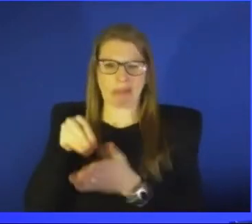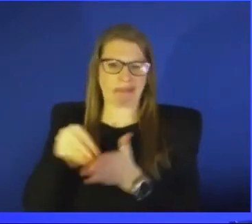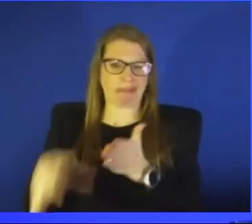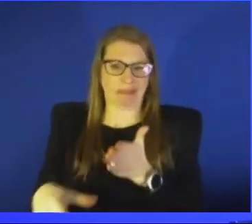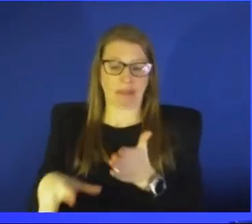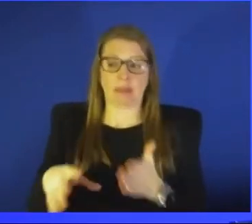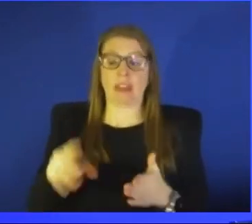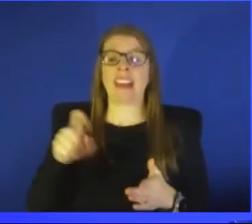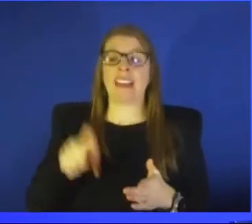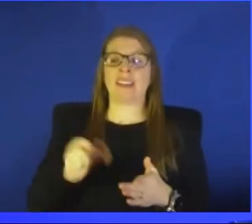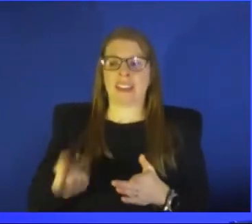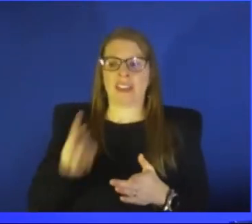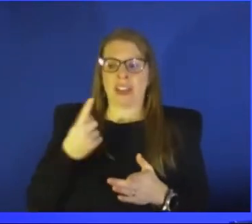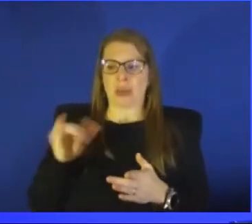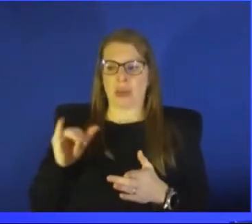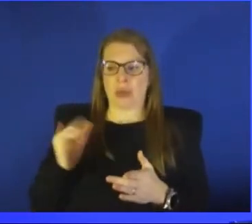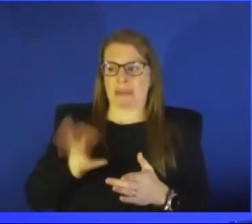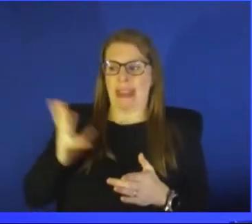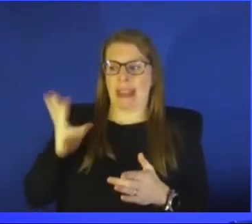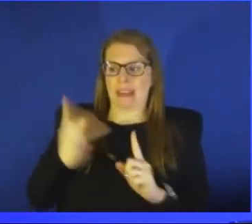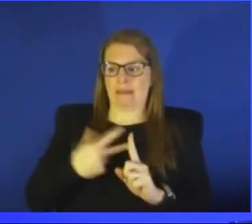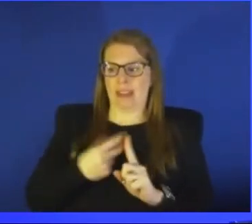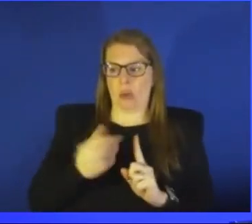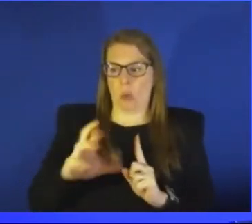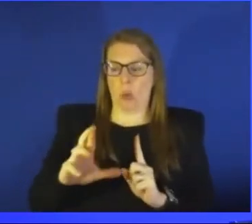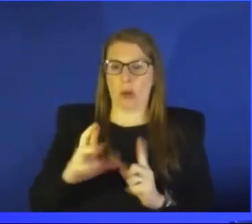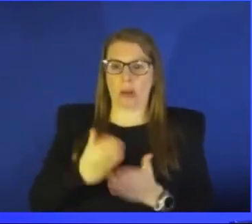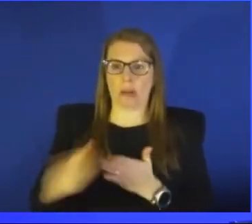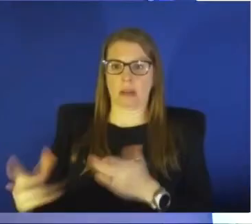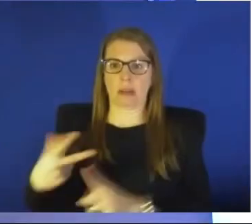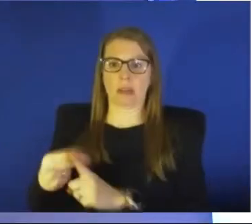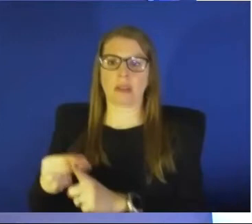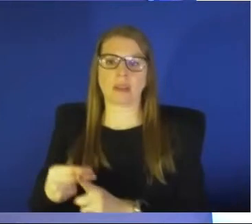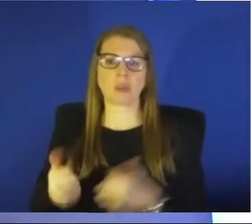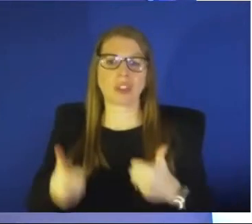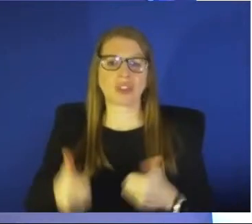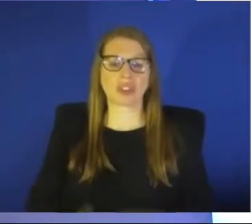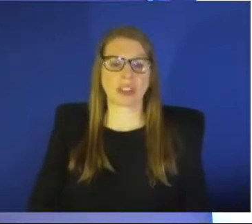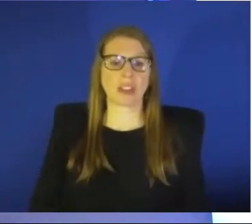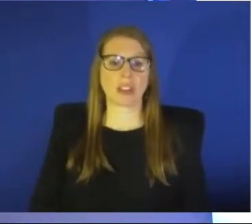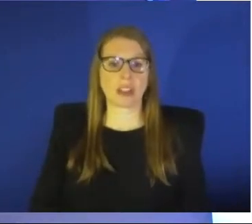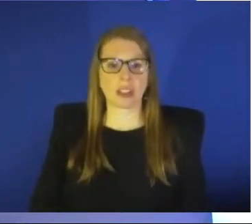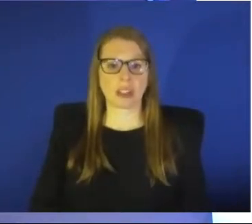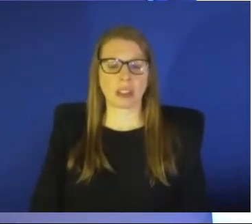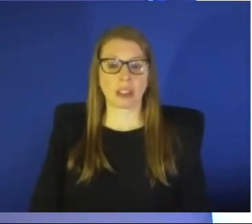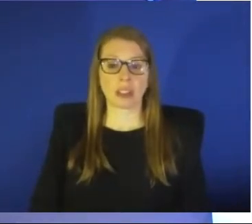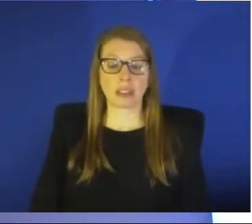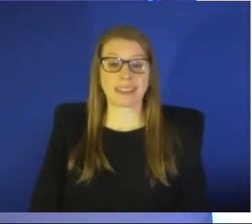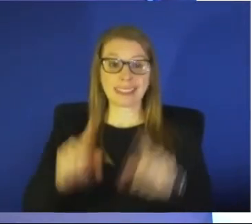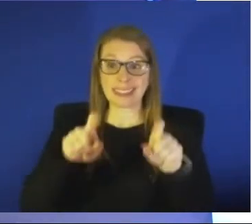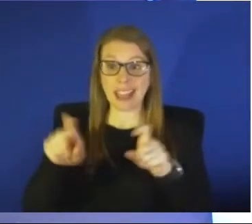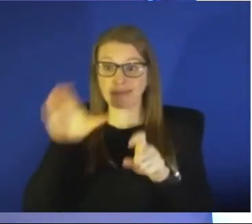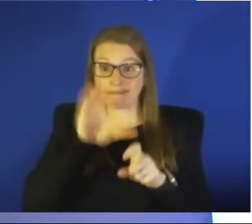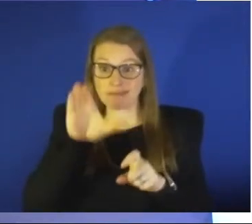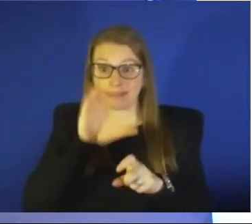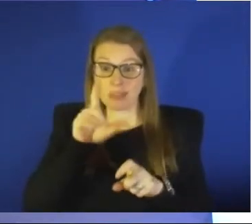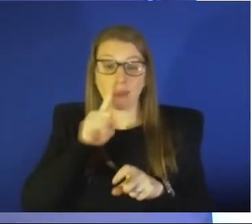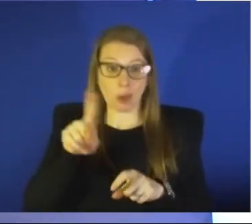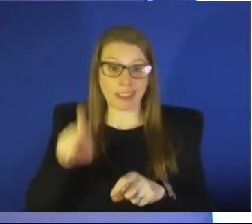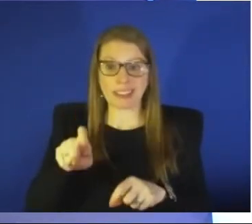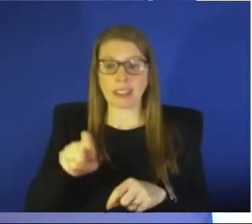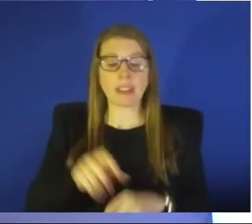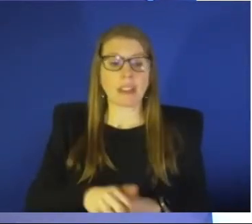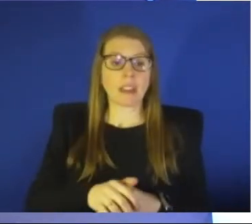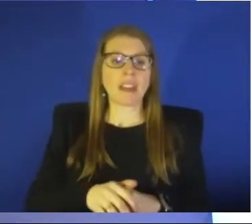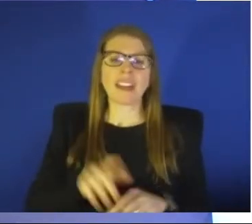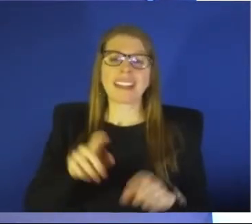in the past, or are you unvaccinated as well? So you'd have to go looking for those tests. You would, yeah. But there are ways to see if you've ever been exposed